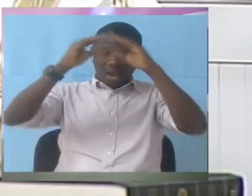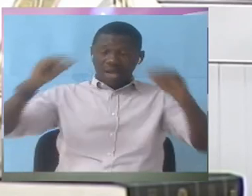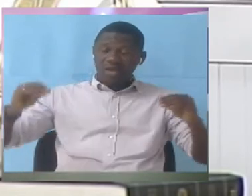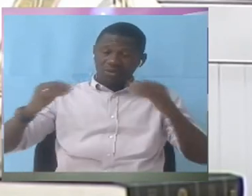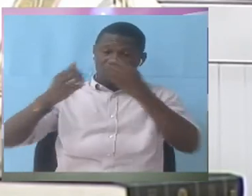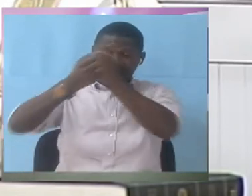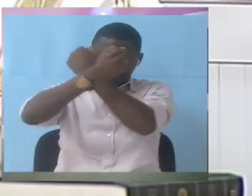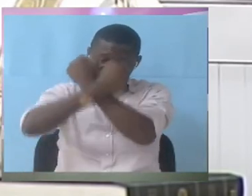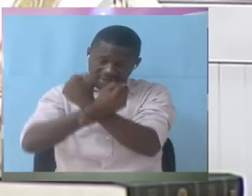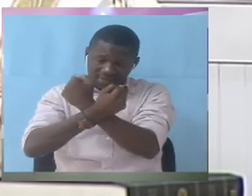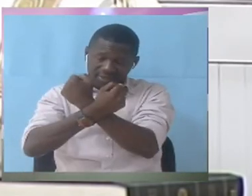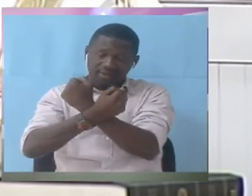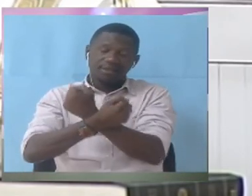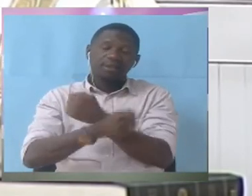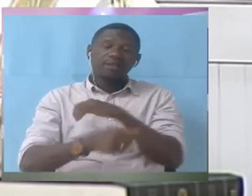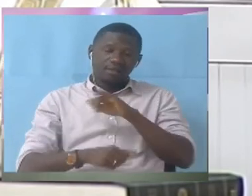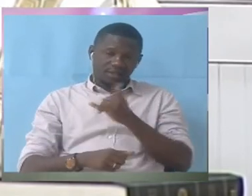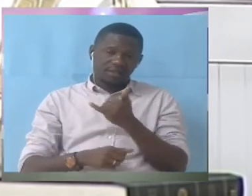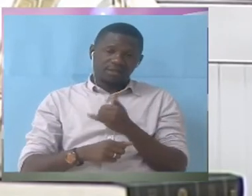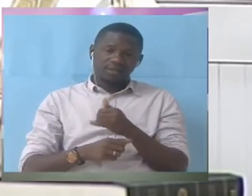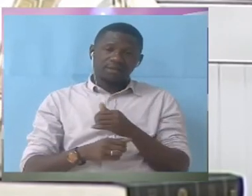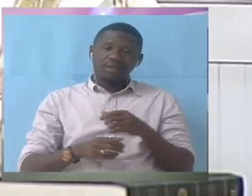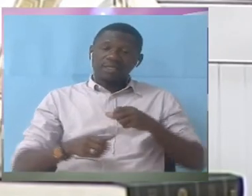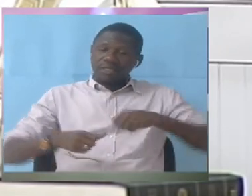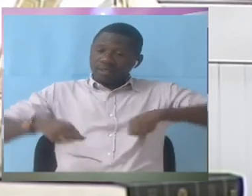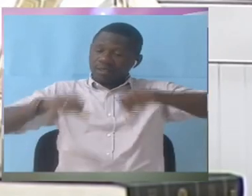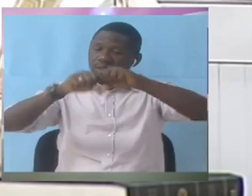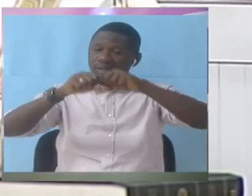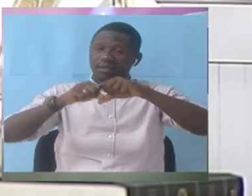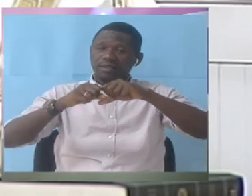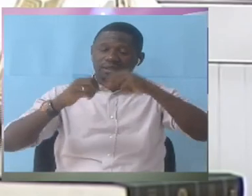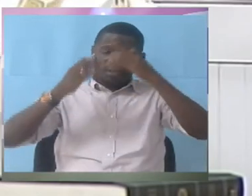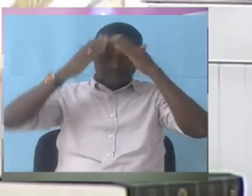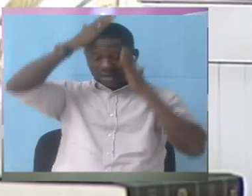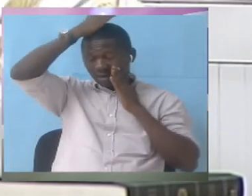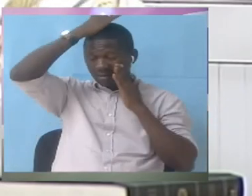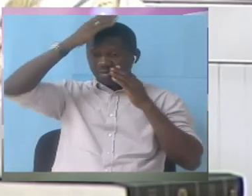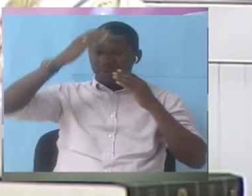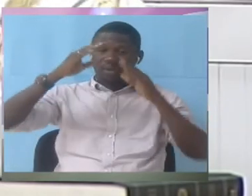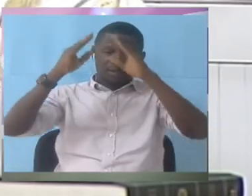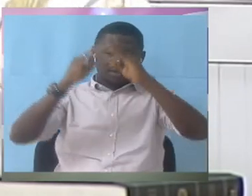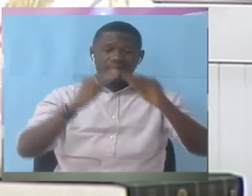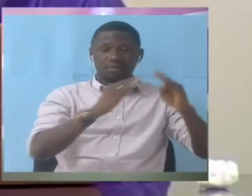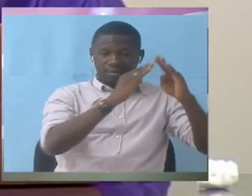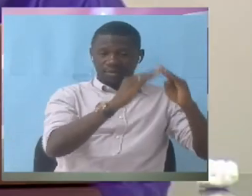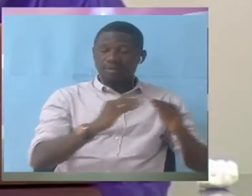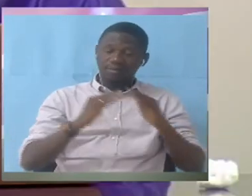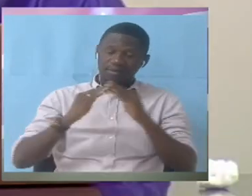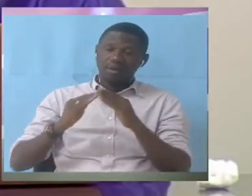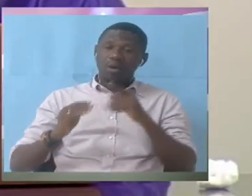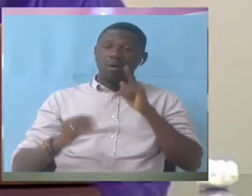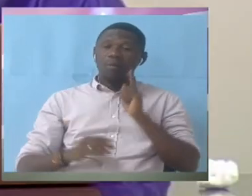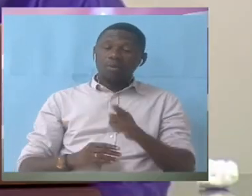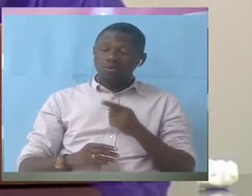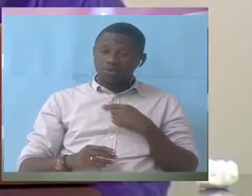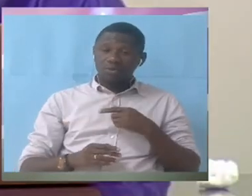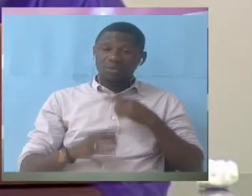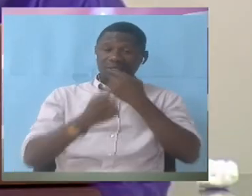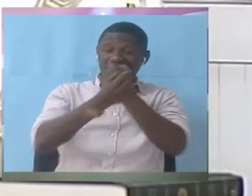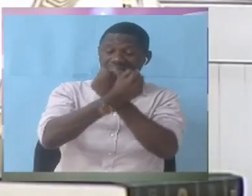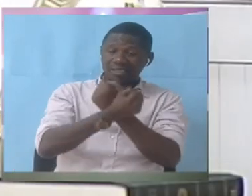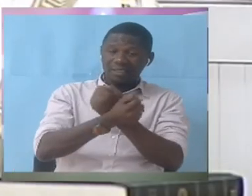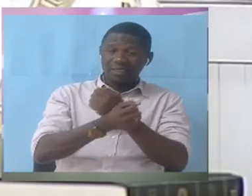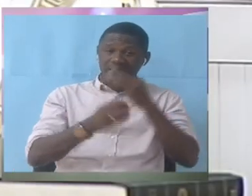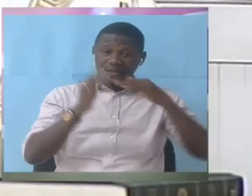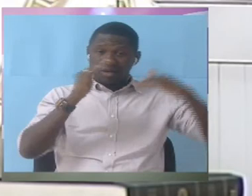ko ci ben neek bo xamne warta genn dem fen within the military camp te dafa nek ci bir camp soldar yi but to arrest an officer and take him